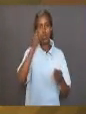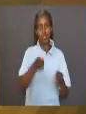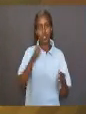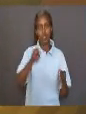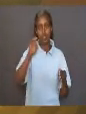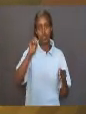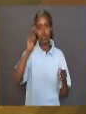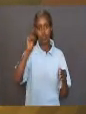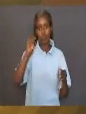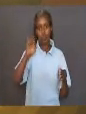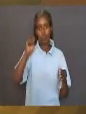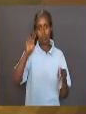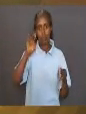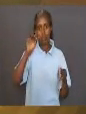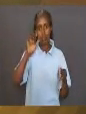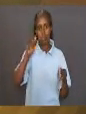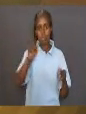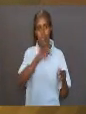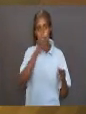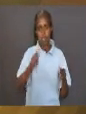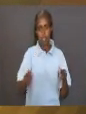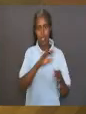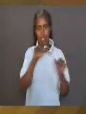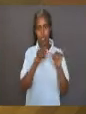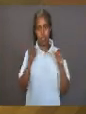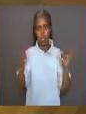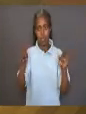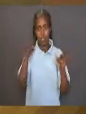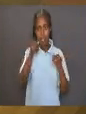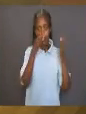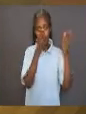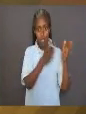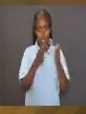measurement. Are you ready to learn some more?